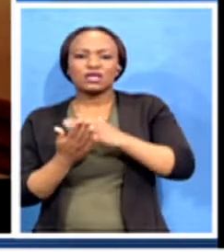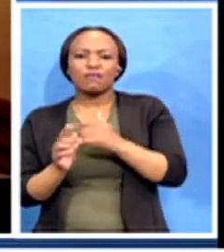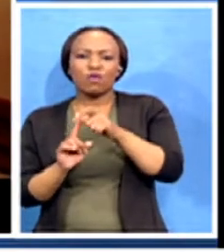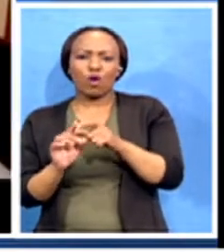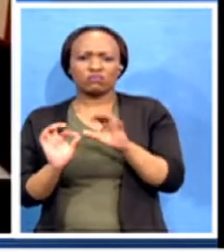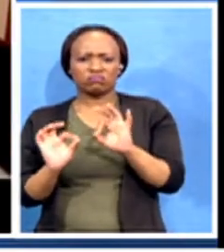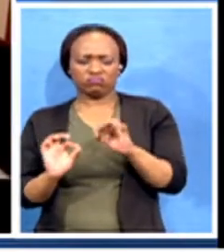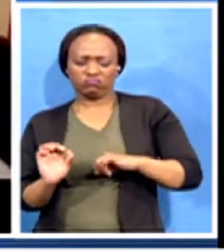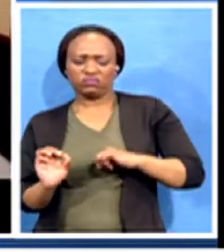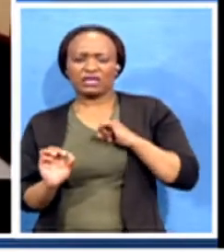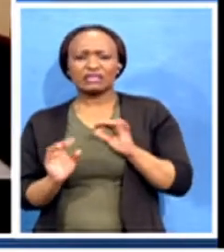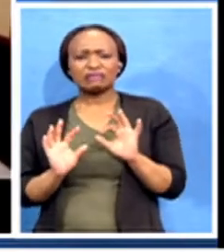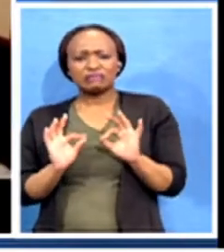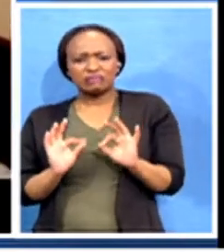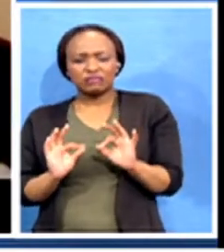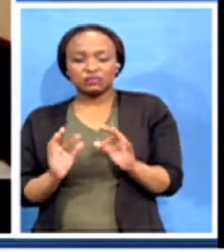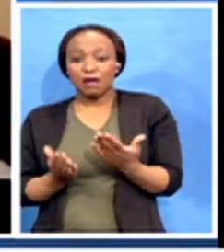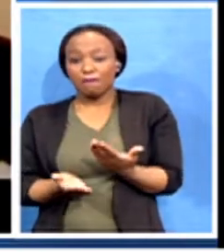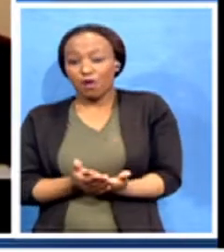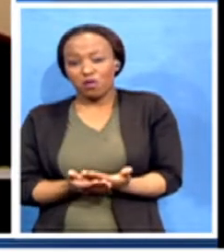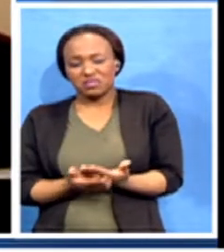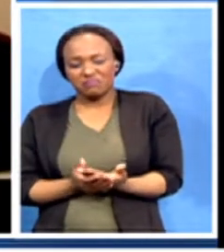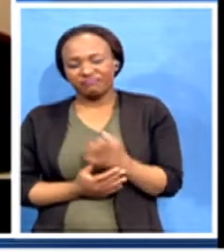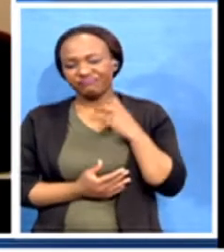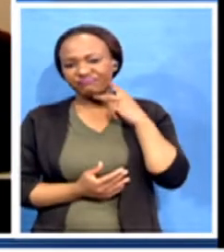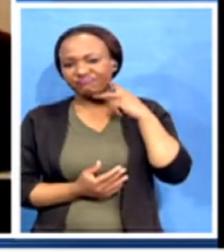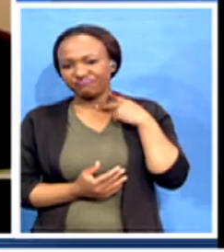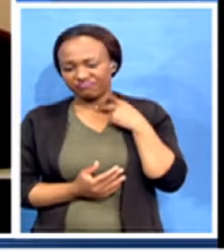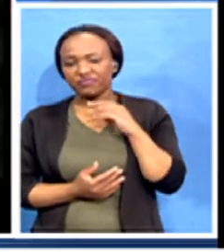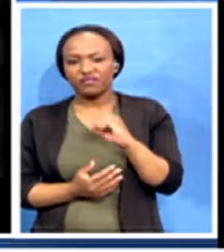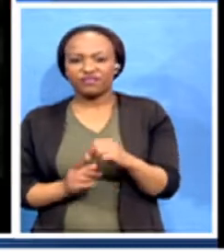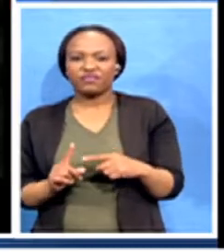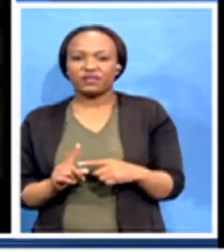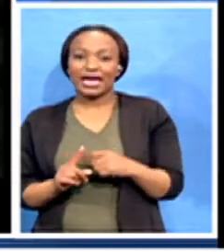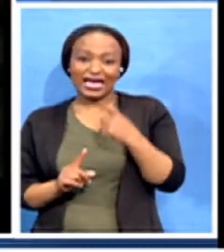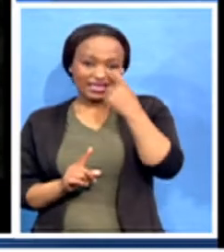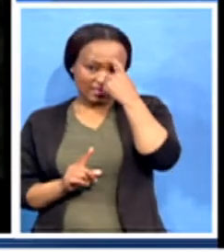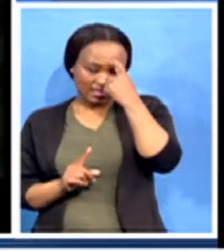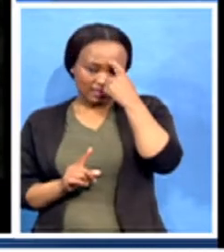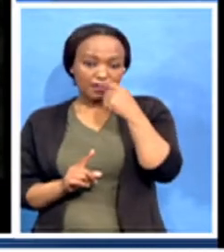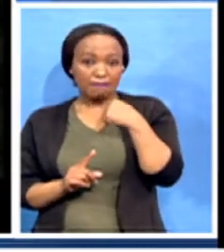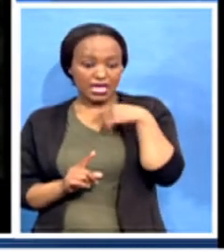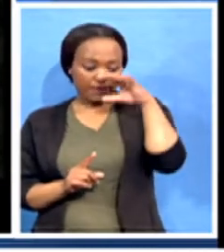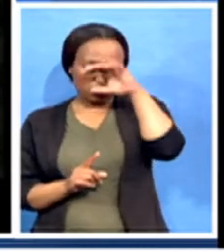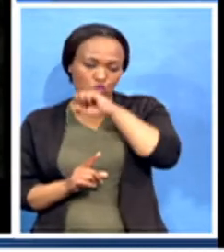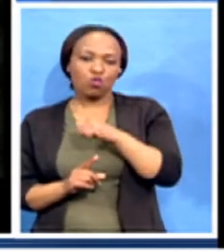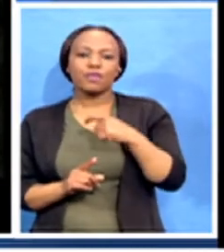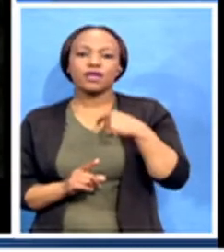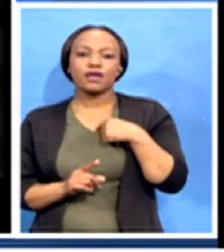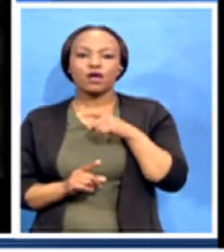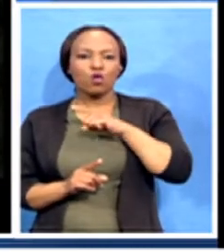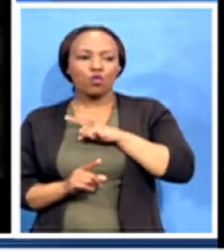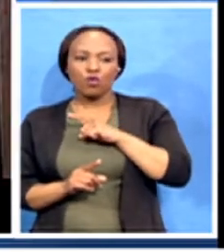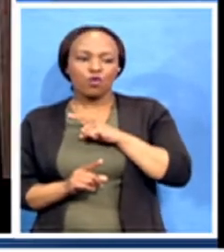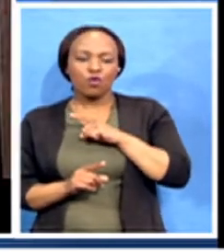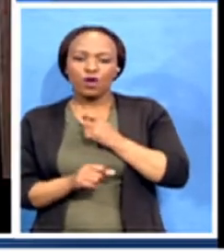such dignity. He must have been very disappointed. Yeah. I think I'm really assuming that, because I